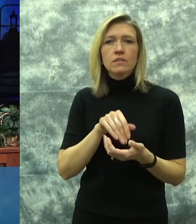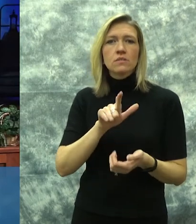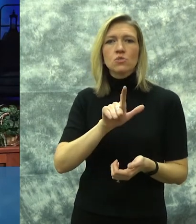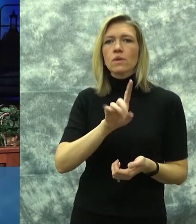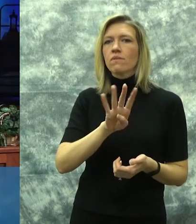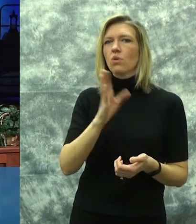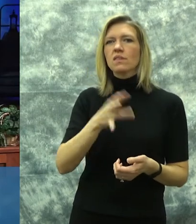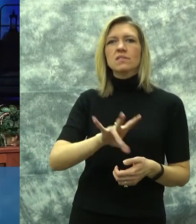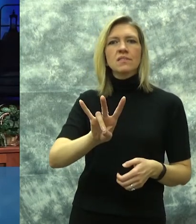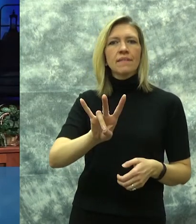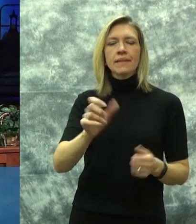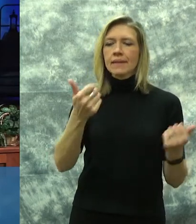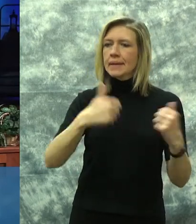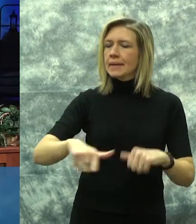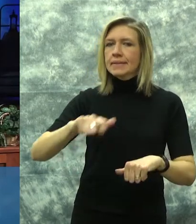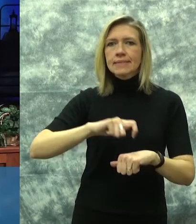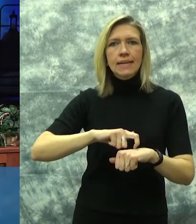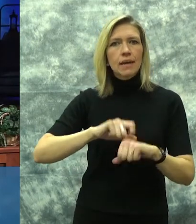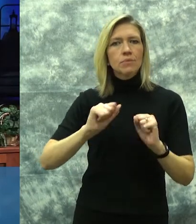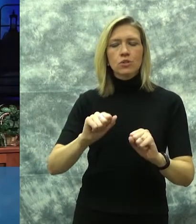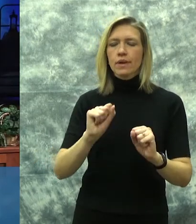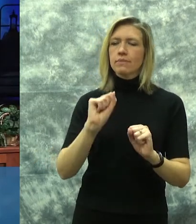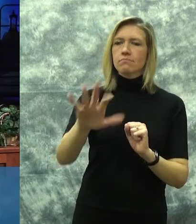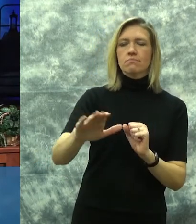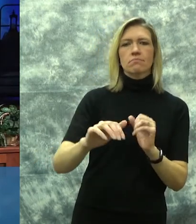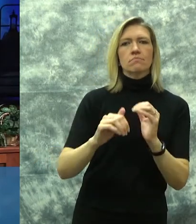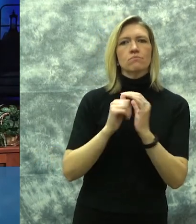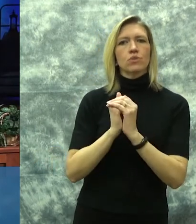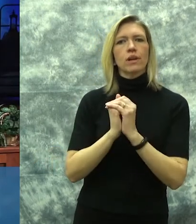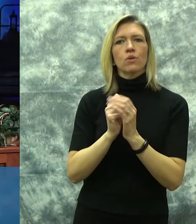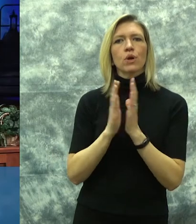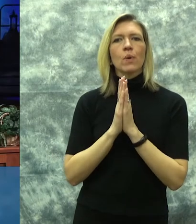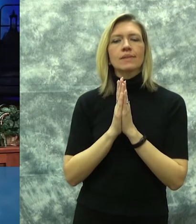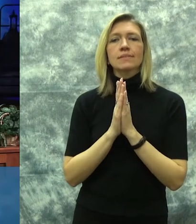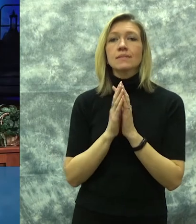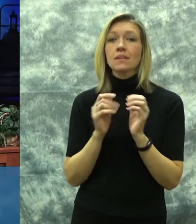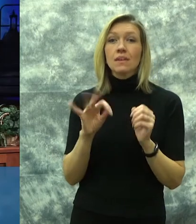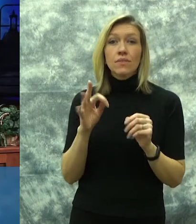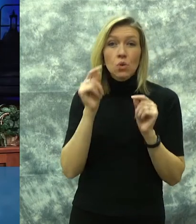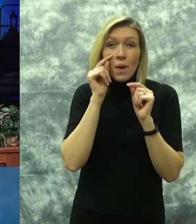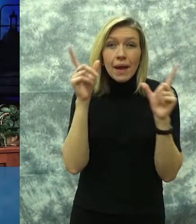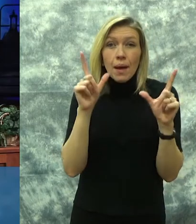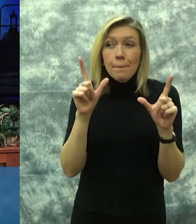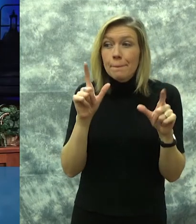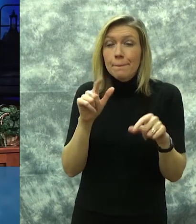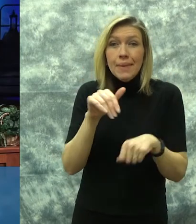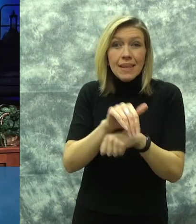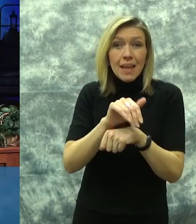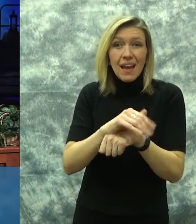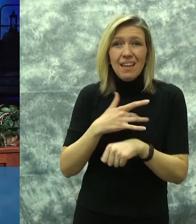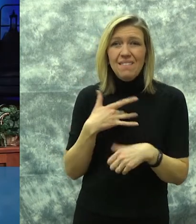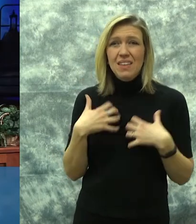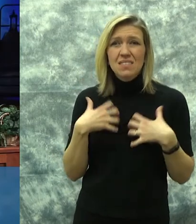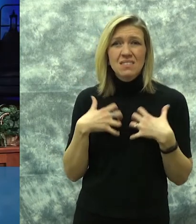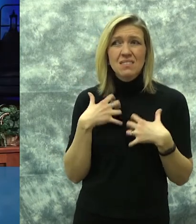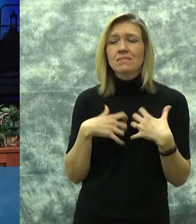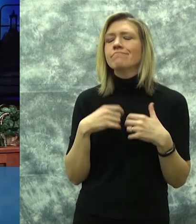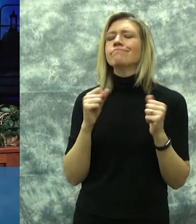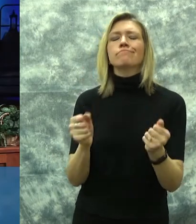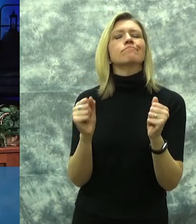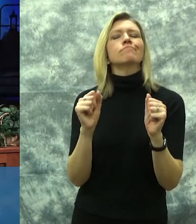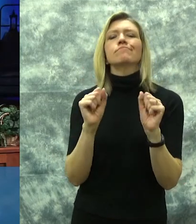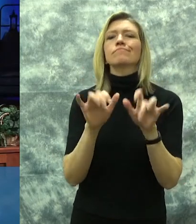in. So if you wake up in the middle of the night and you're all anxious, just go to milehighchurch.org, write out a prayer request, surrender it up. We got you